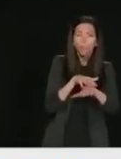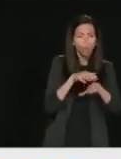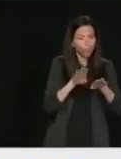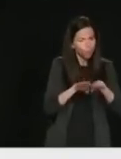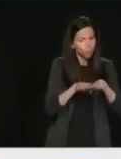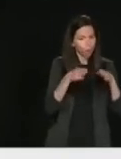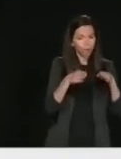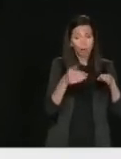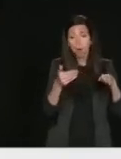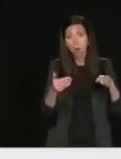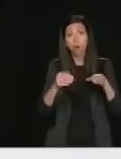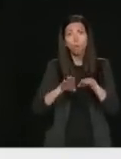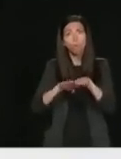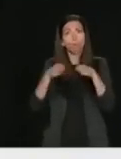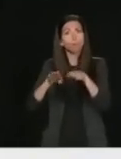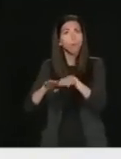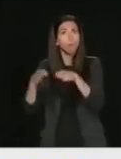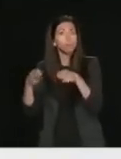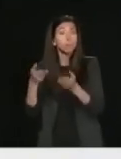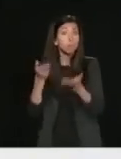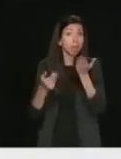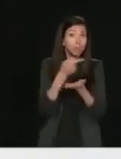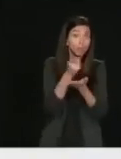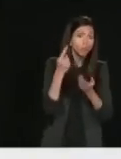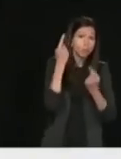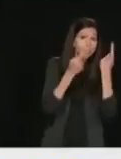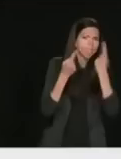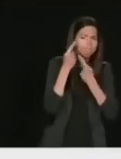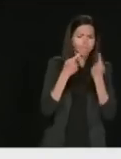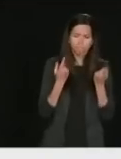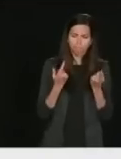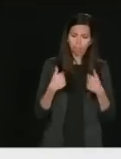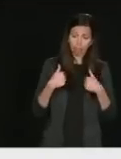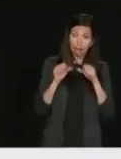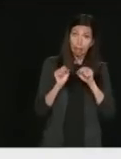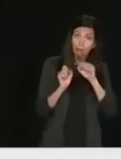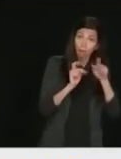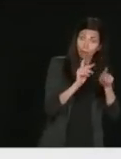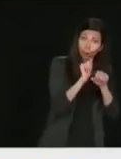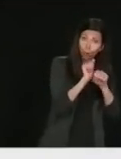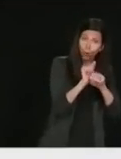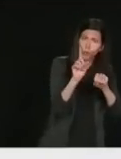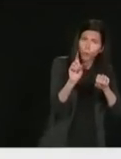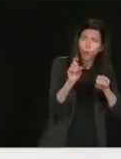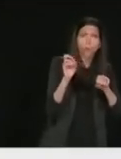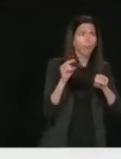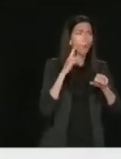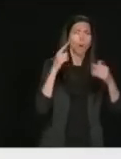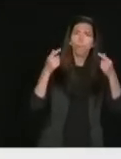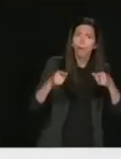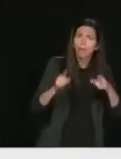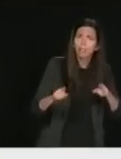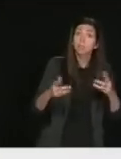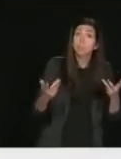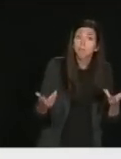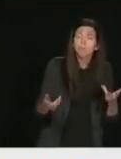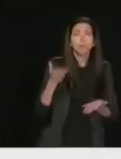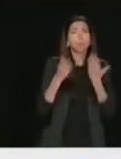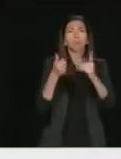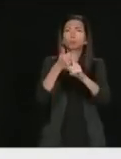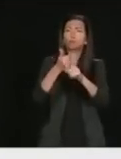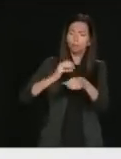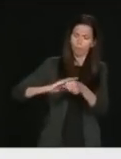what that means for them. If you've been laid off, you probably want waiting to see whether your employer will start up your